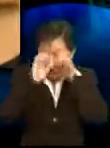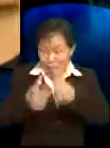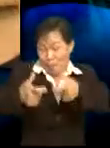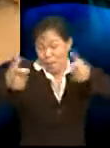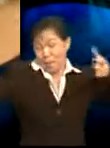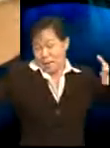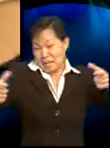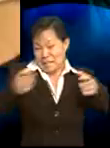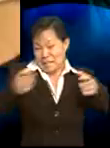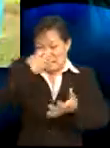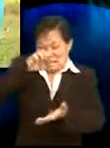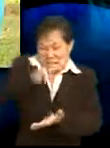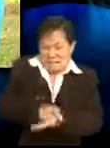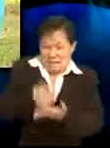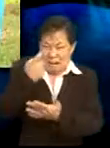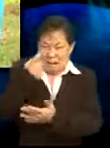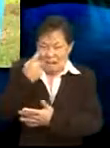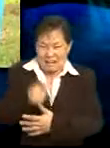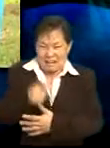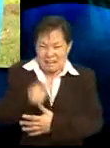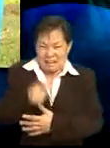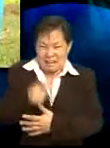big, ugly, evil eyes.